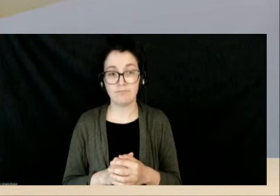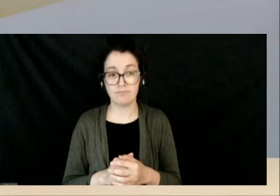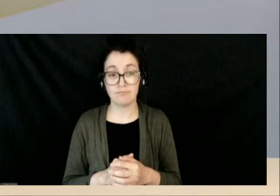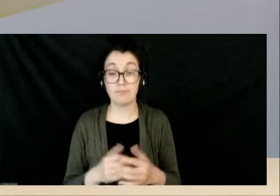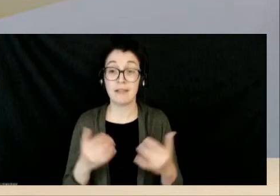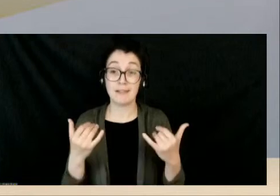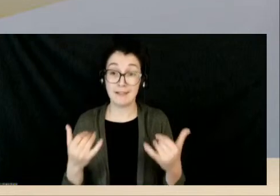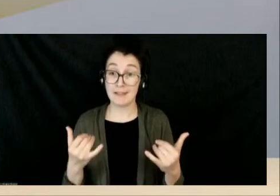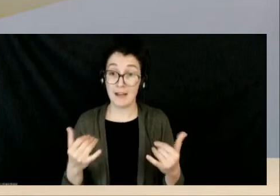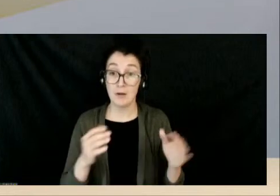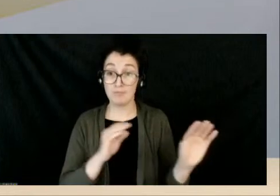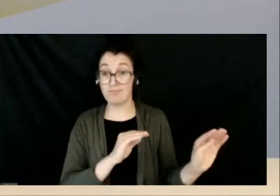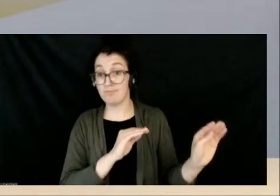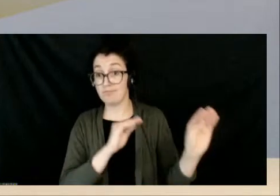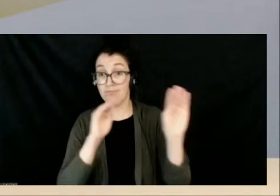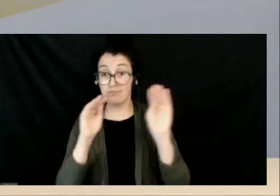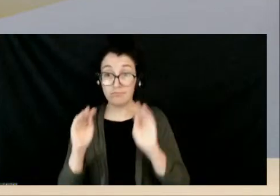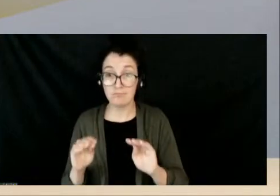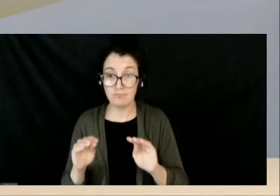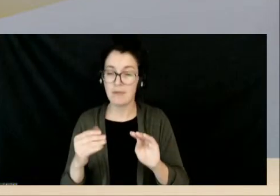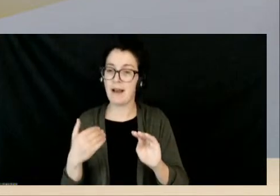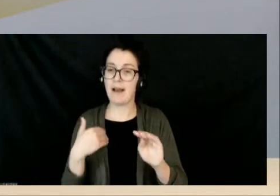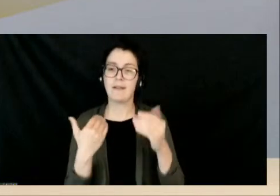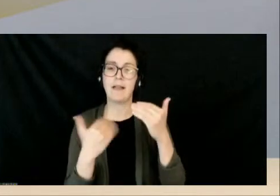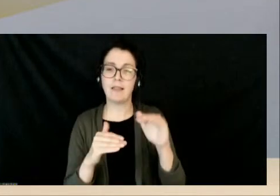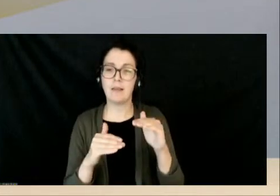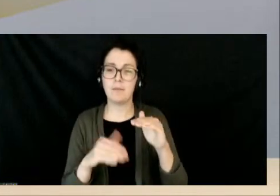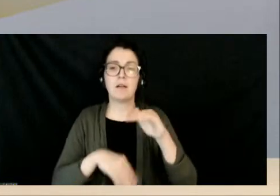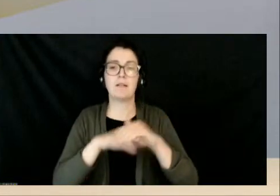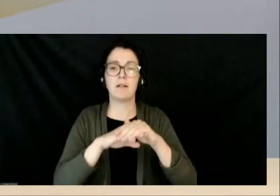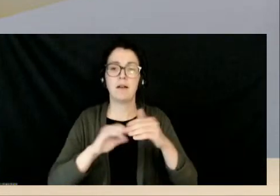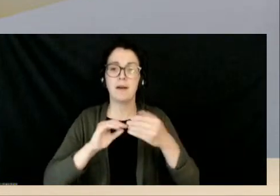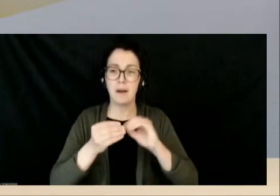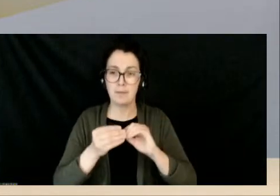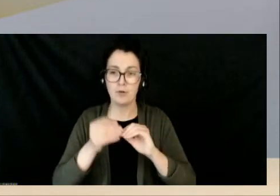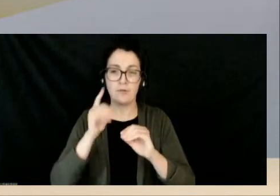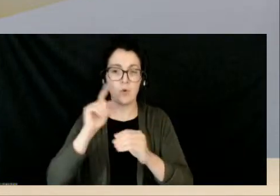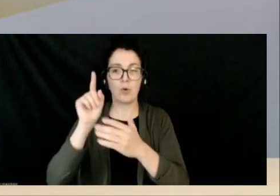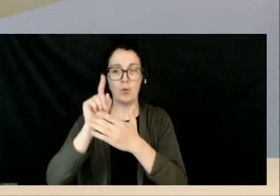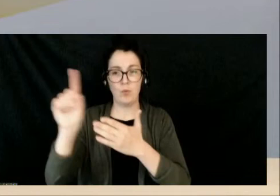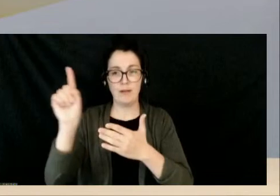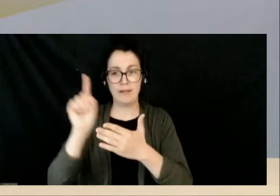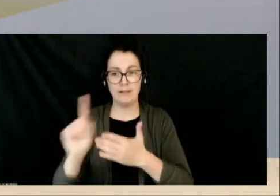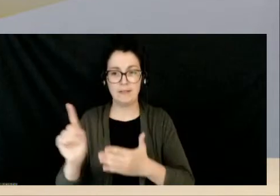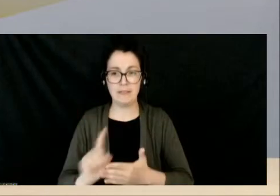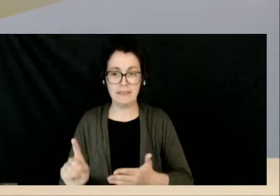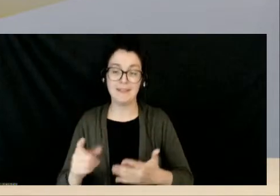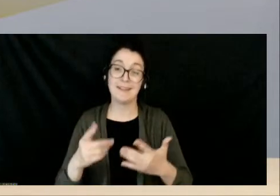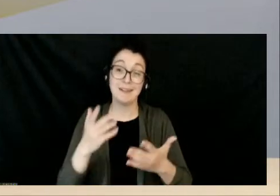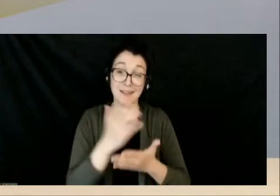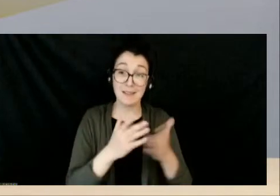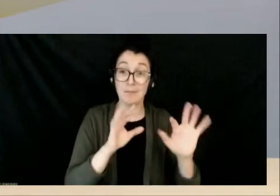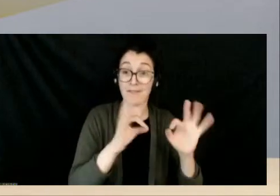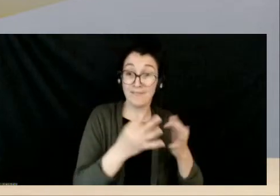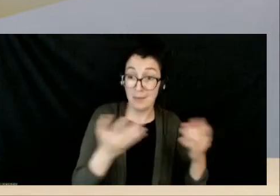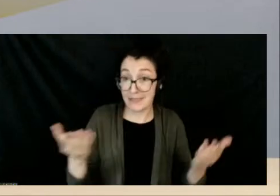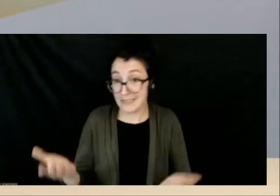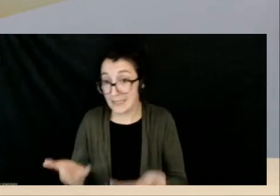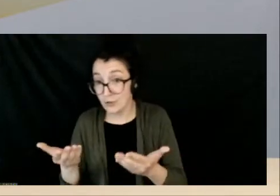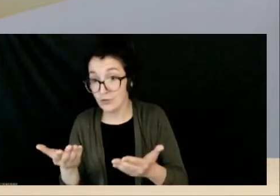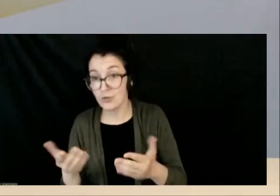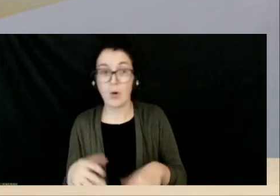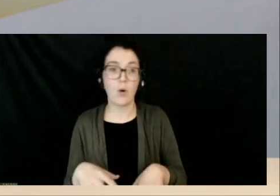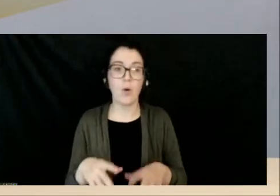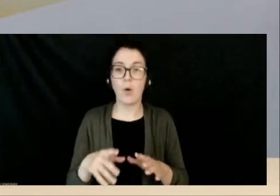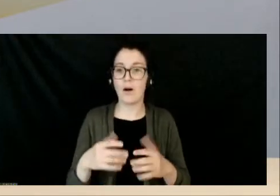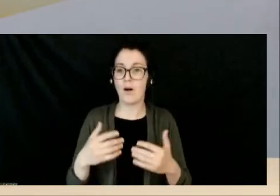people per week, and that's with our family connections and seasonals. And if you are relocating